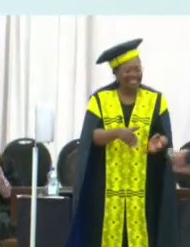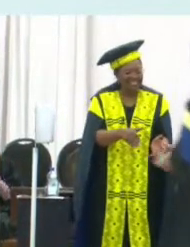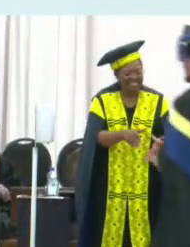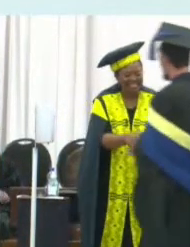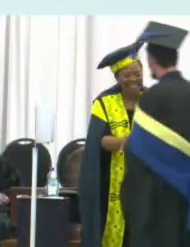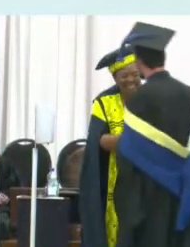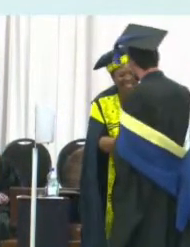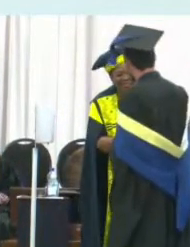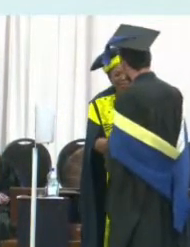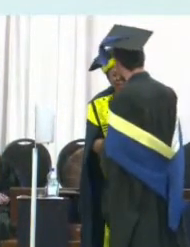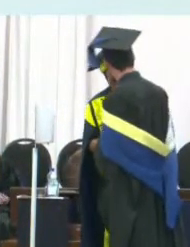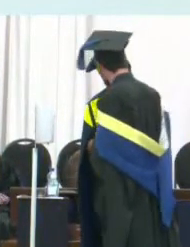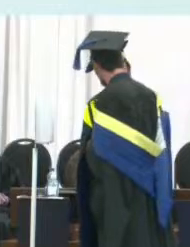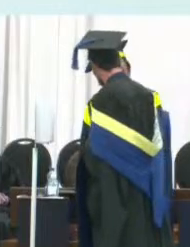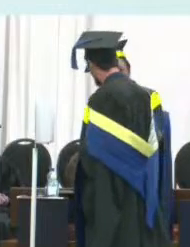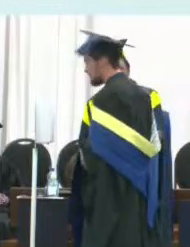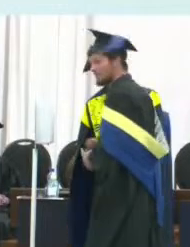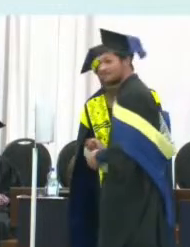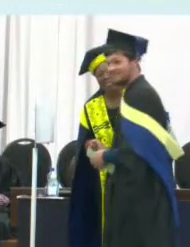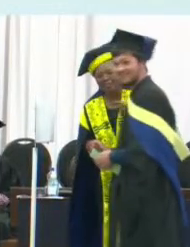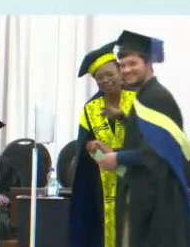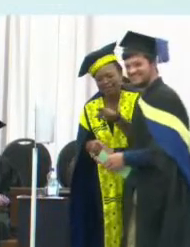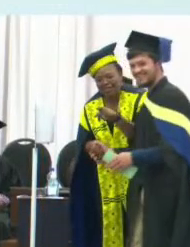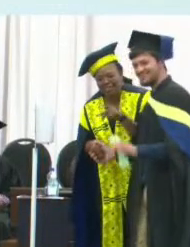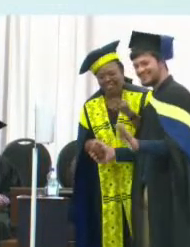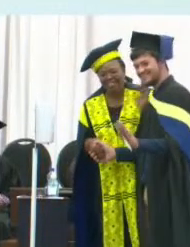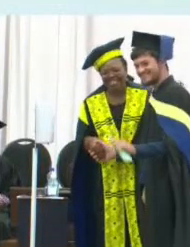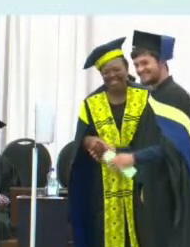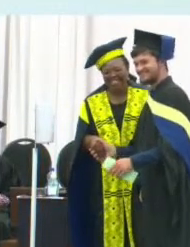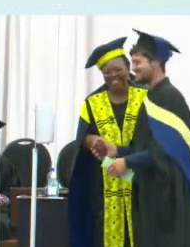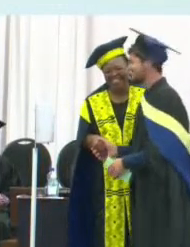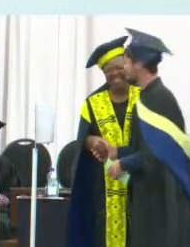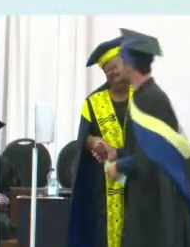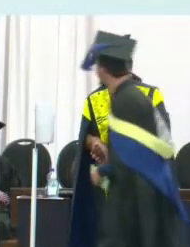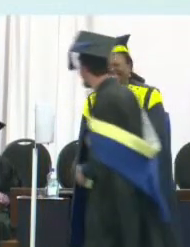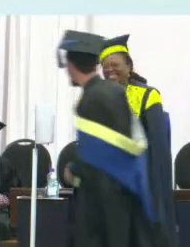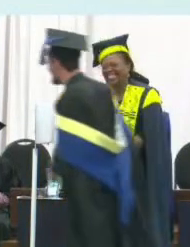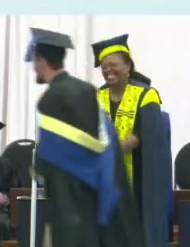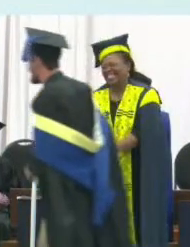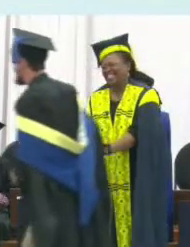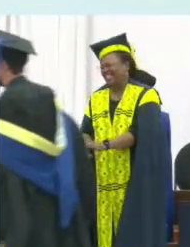Diploma in Public Management, Inga Kamba.